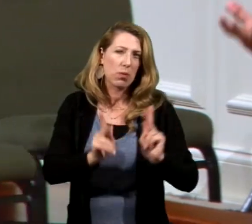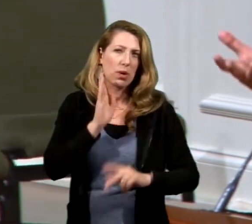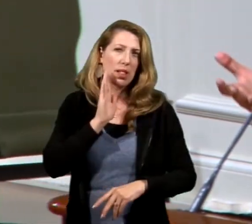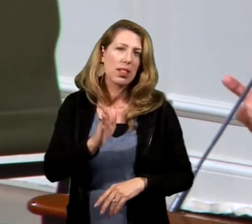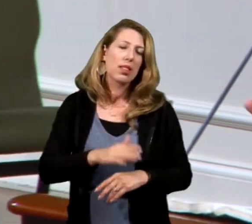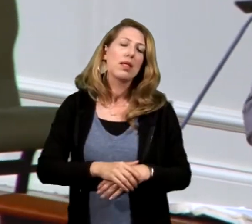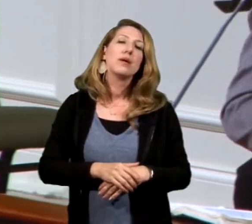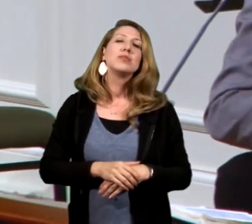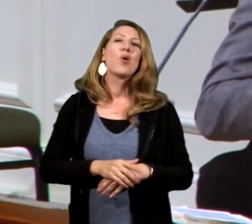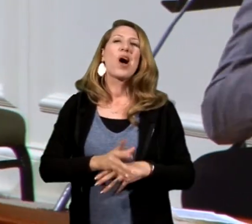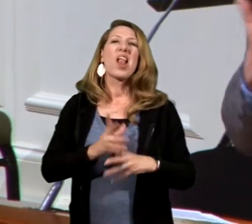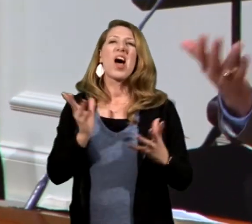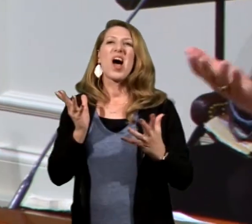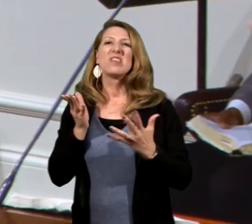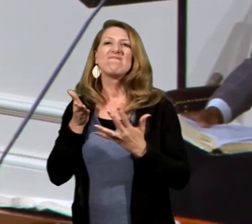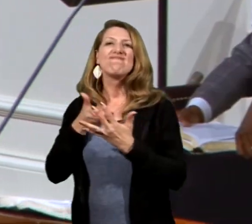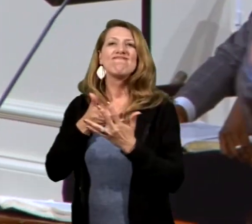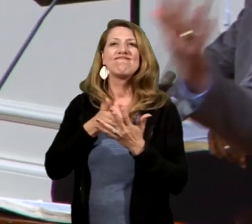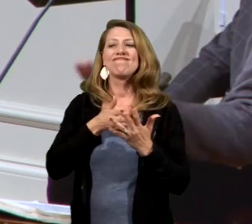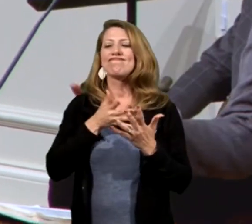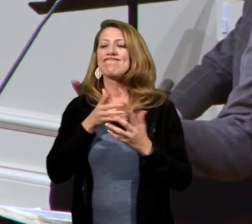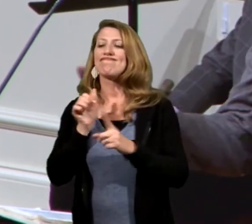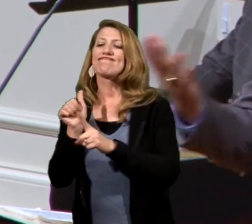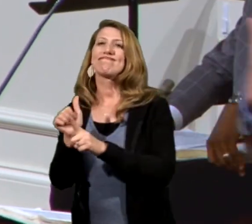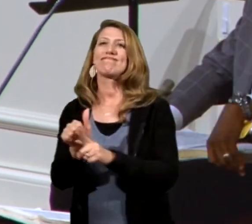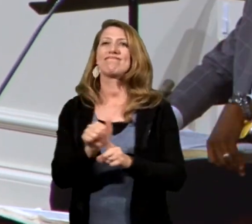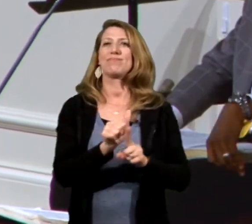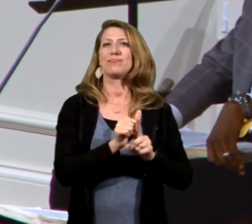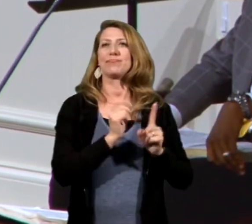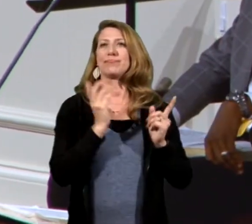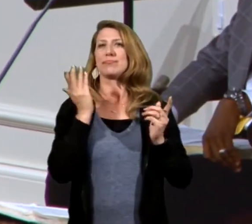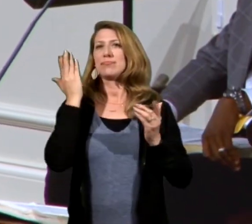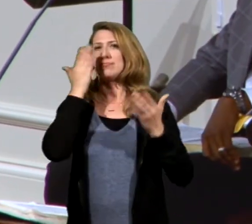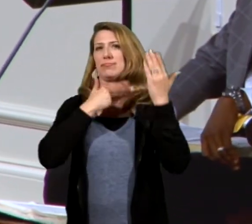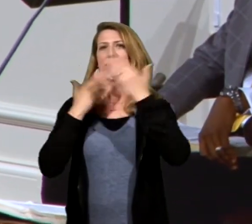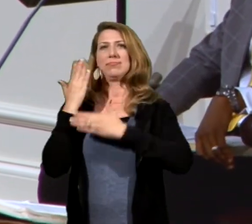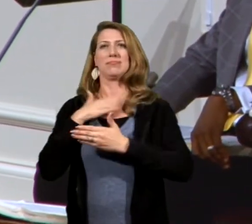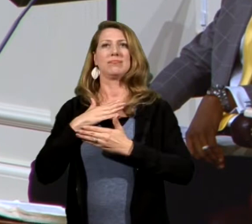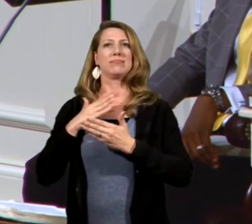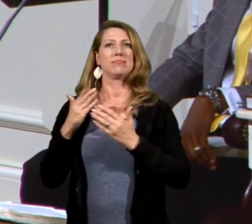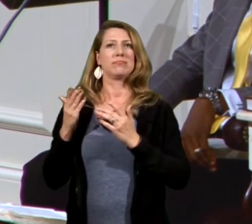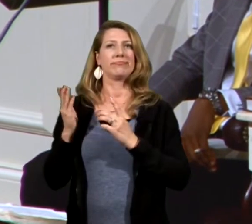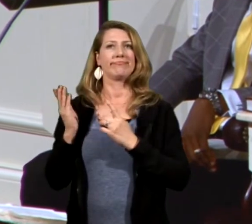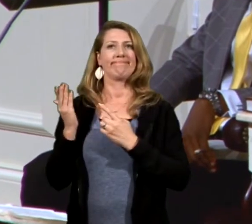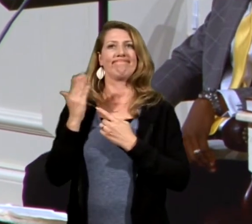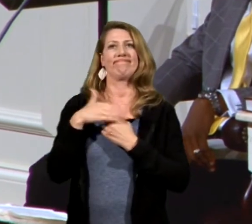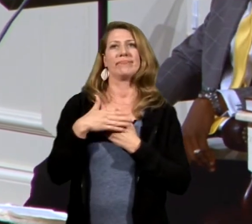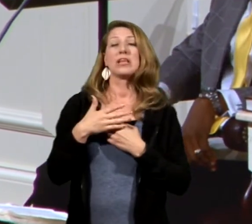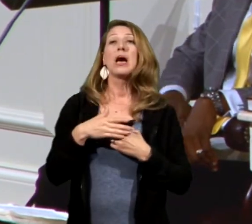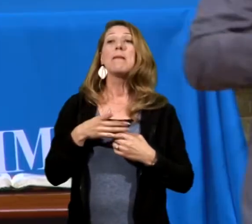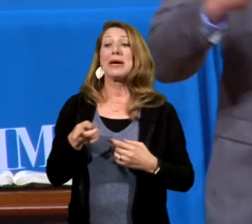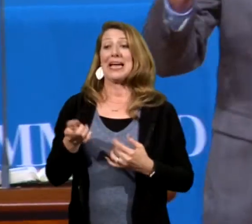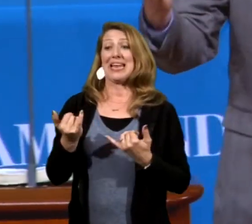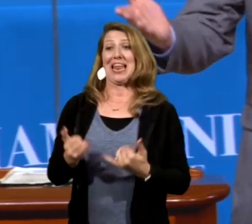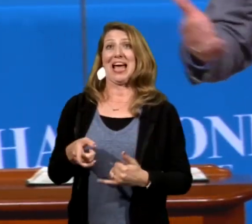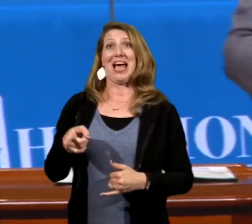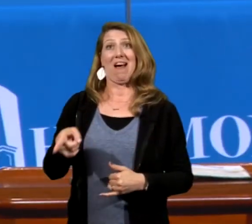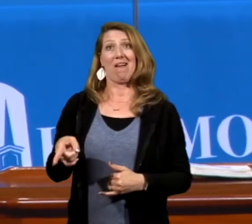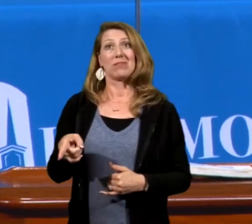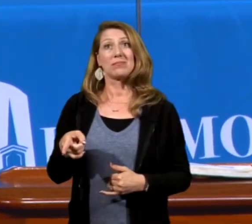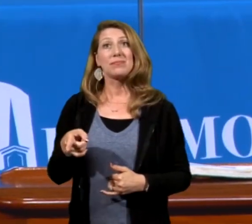There's a lot of deceit somewhat, or just kind of covering this up, because now he